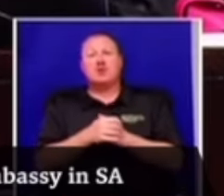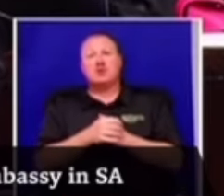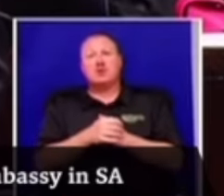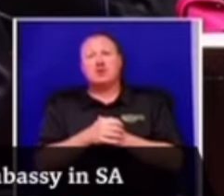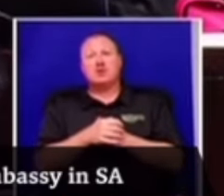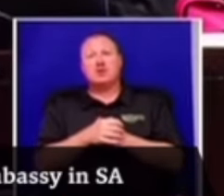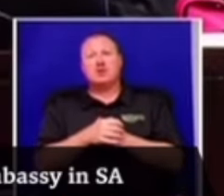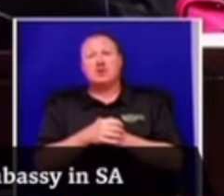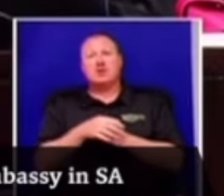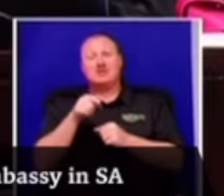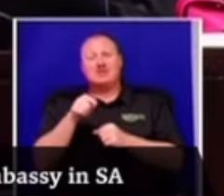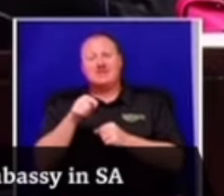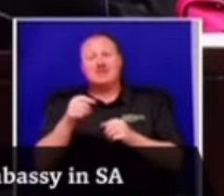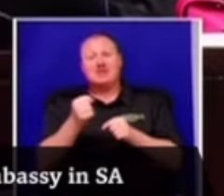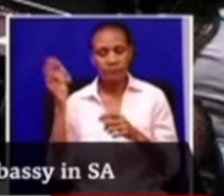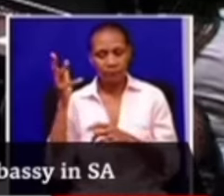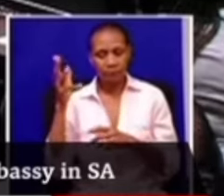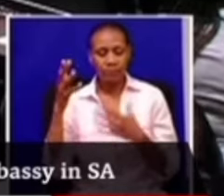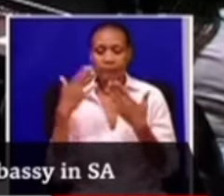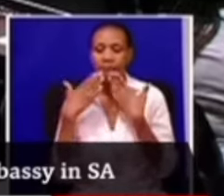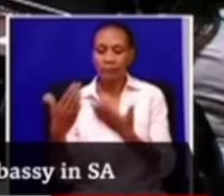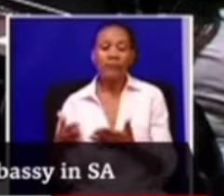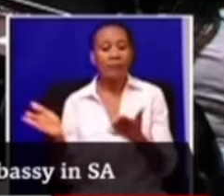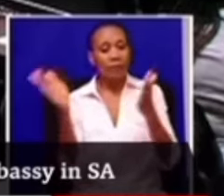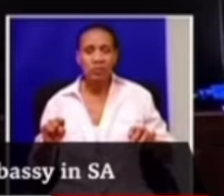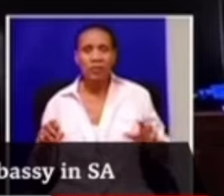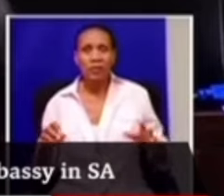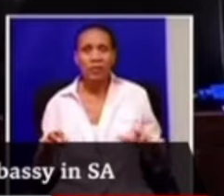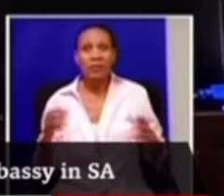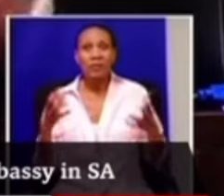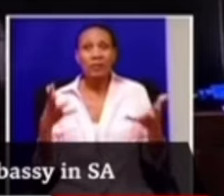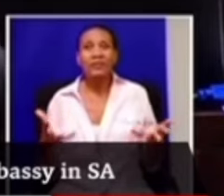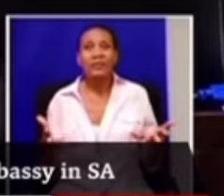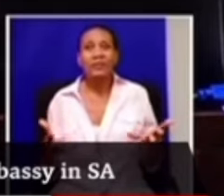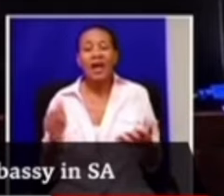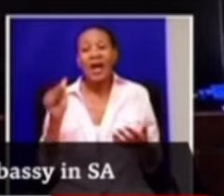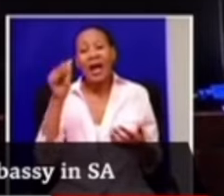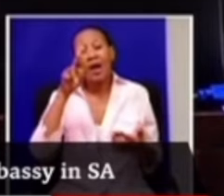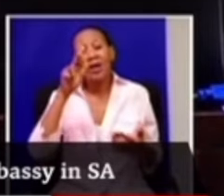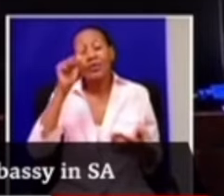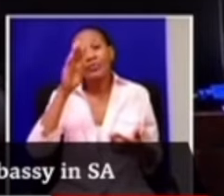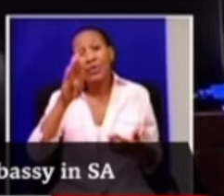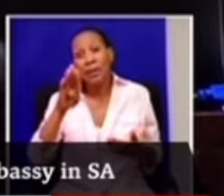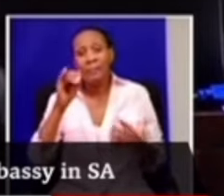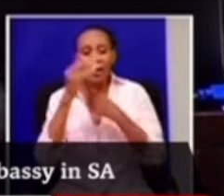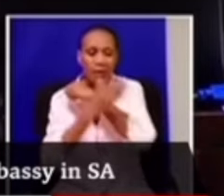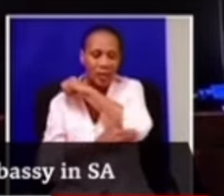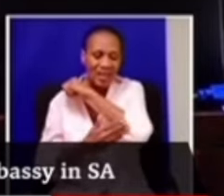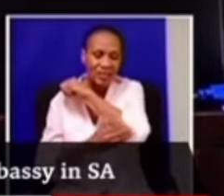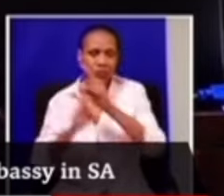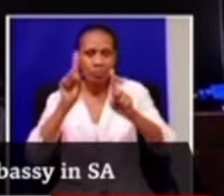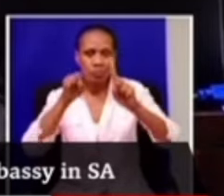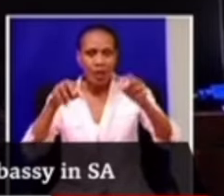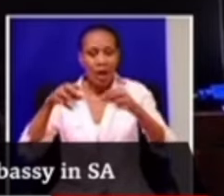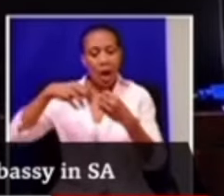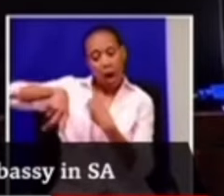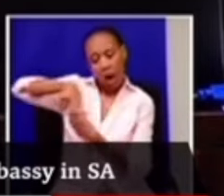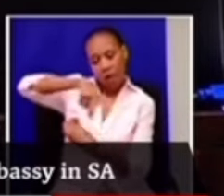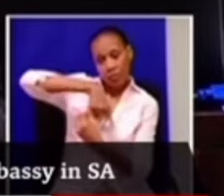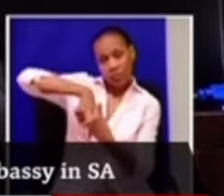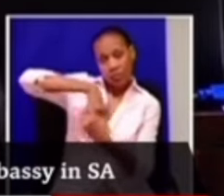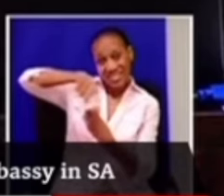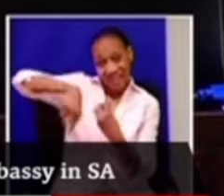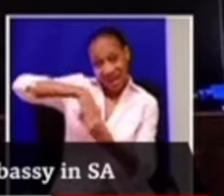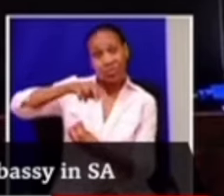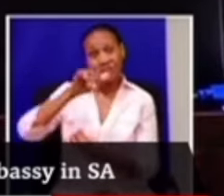goes it creates certain conditions the acdp the arab countries around israel have not broken off